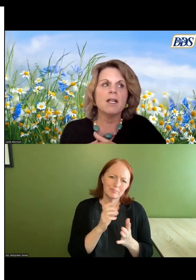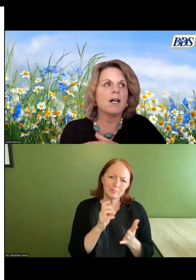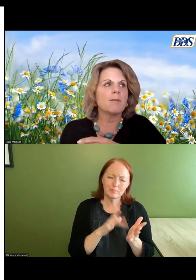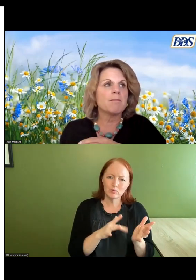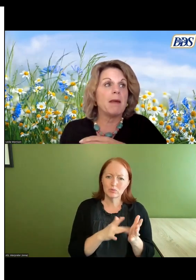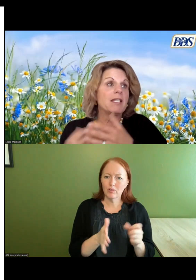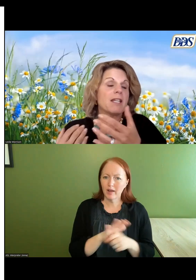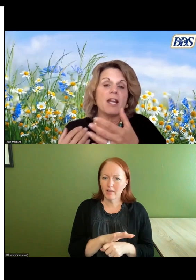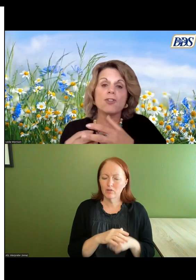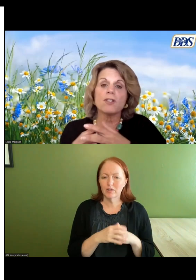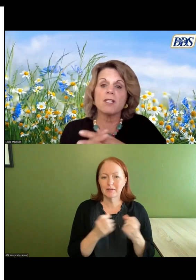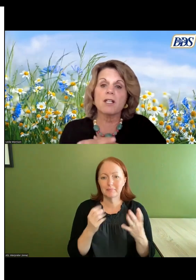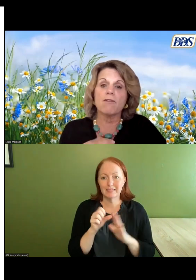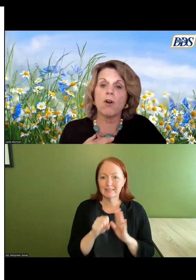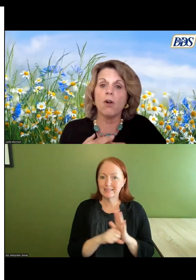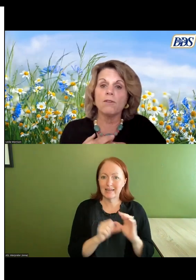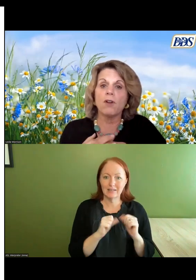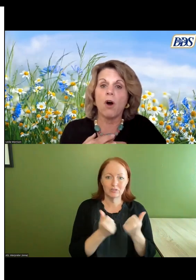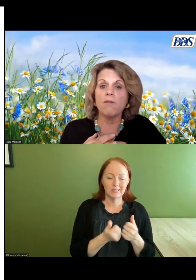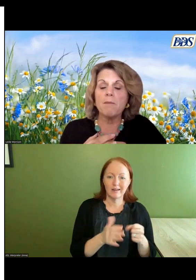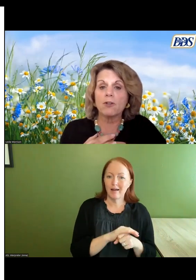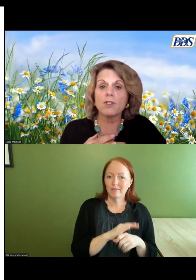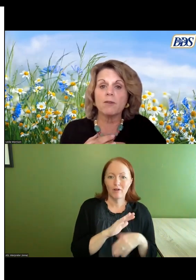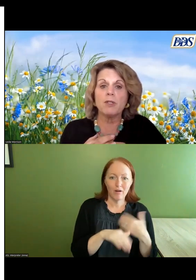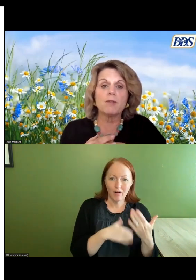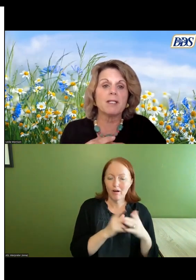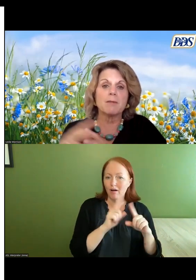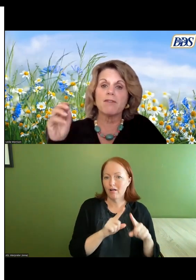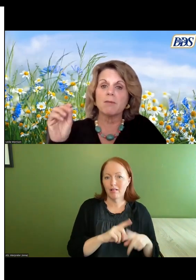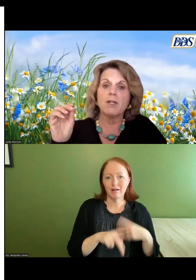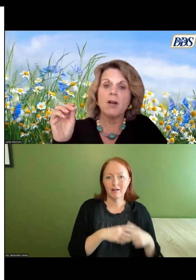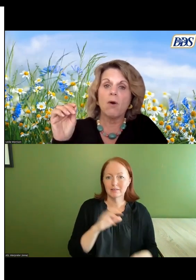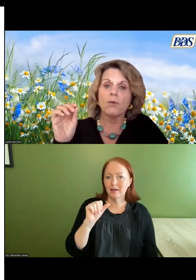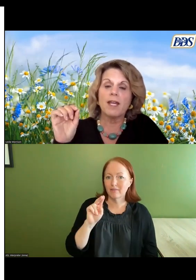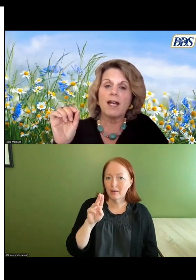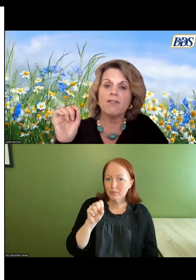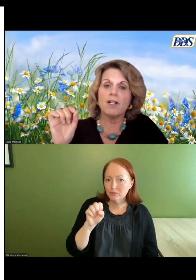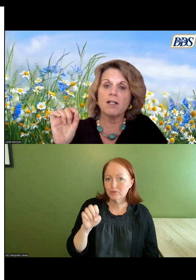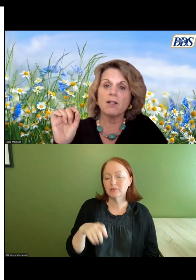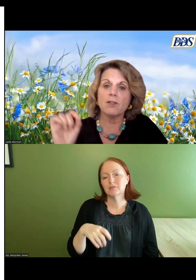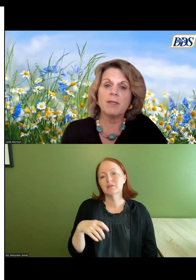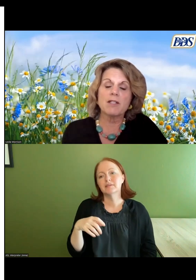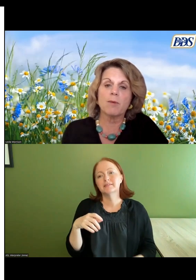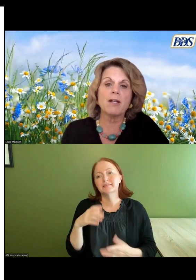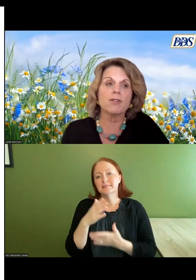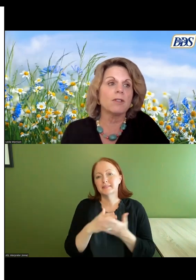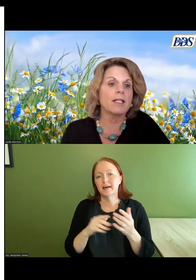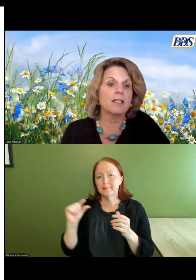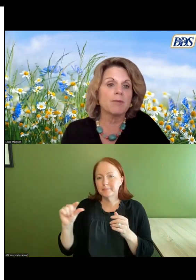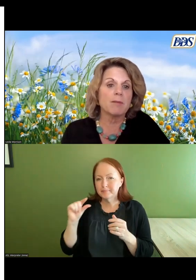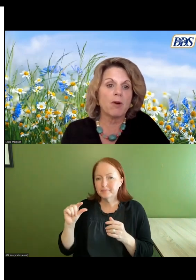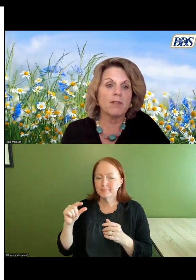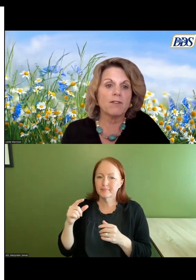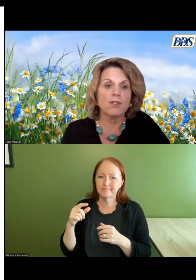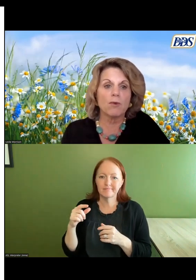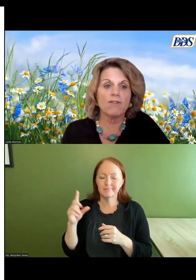covering? Many state agencies cover all manners of abuse, but some of them only have a little piece of the puzzle. Like